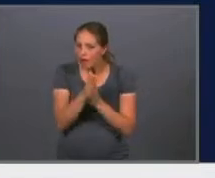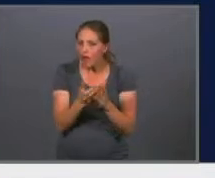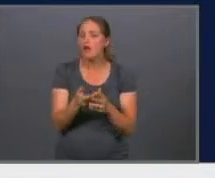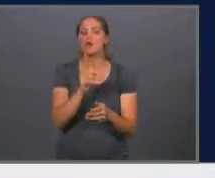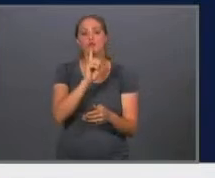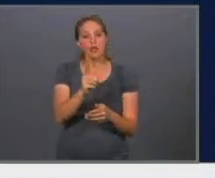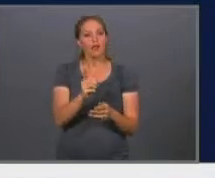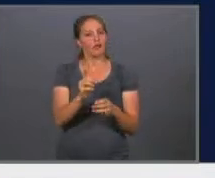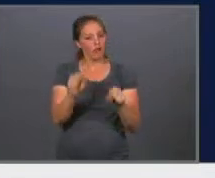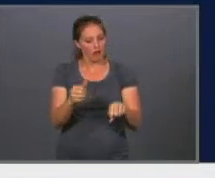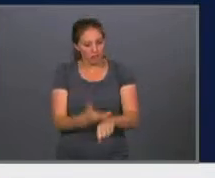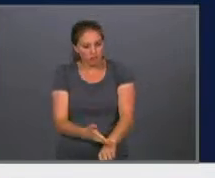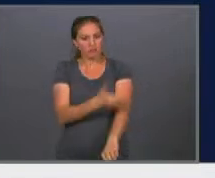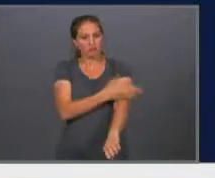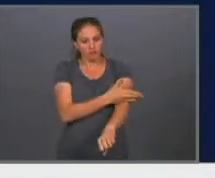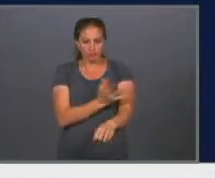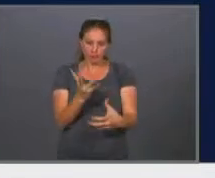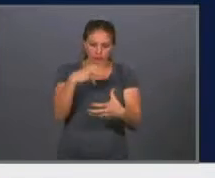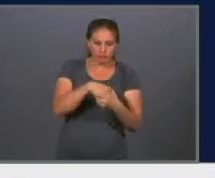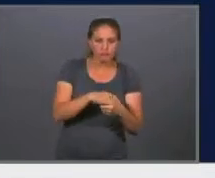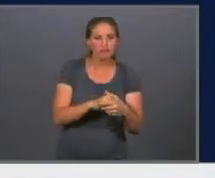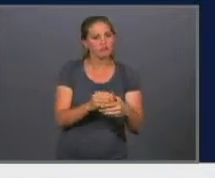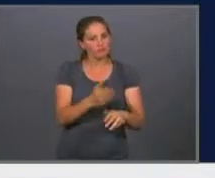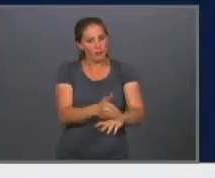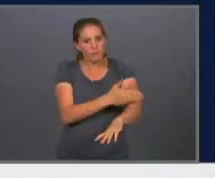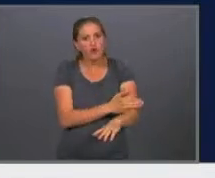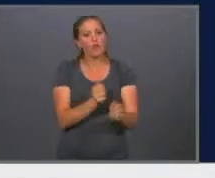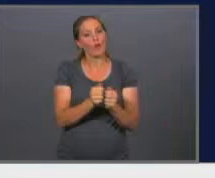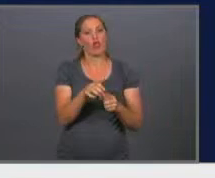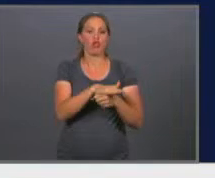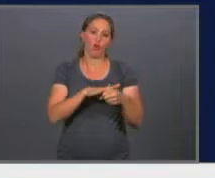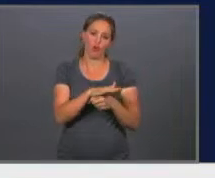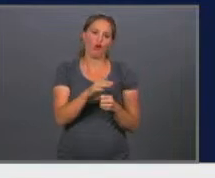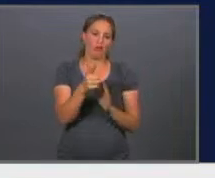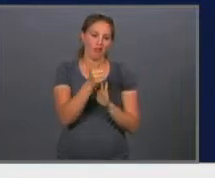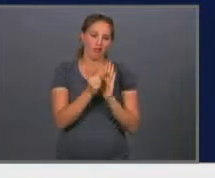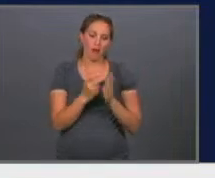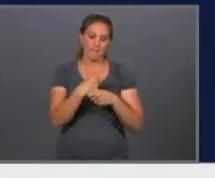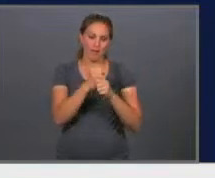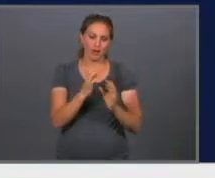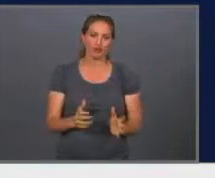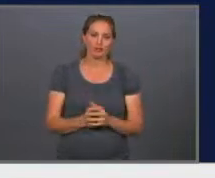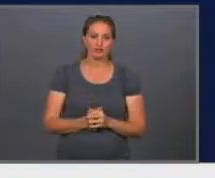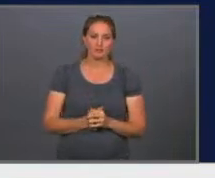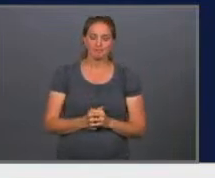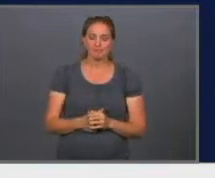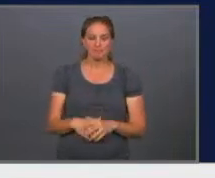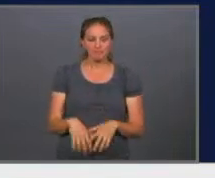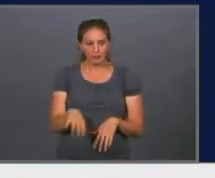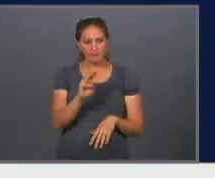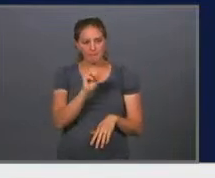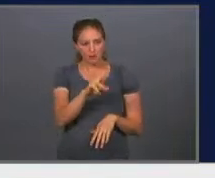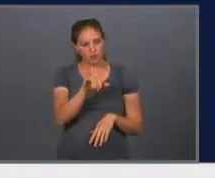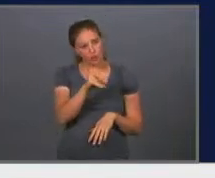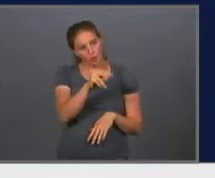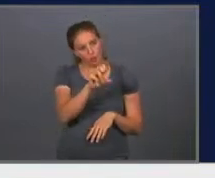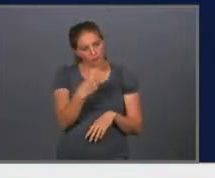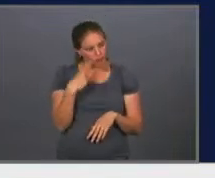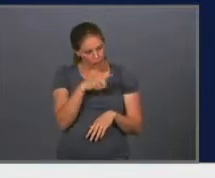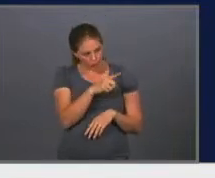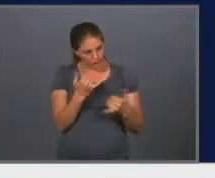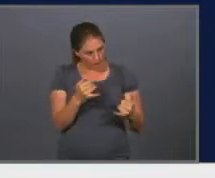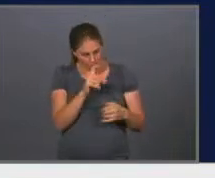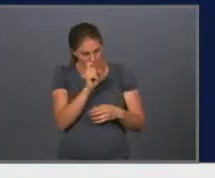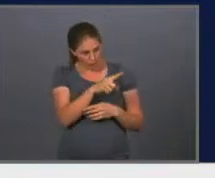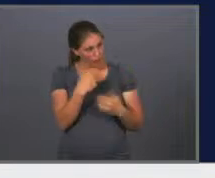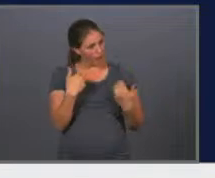very productive with local lawmakers. Okay, and Mr. Jones, the same question for you. Do you have ideas specific to the